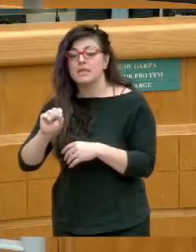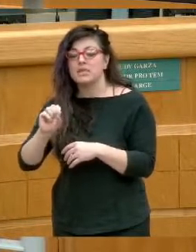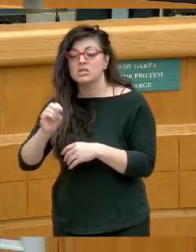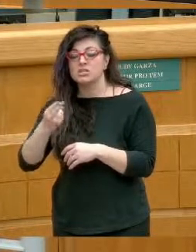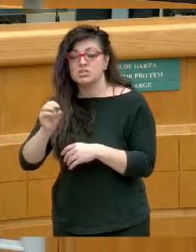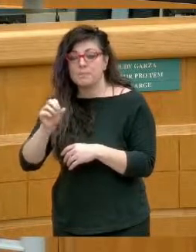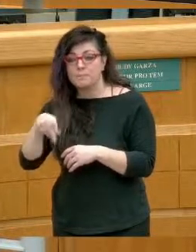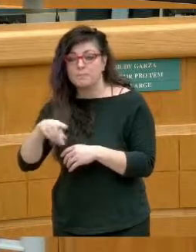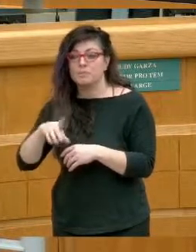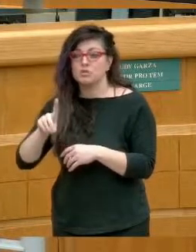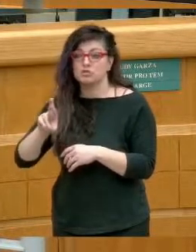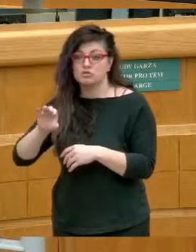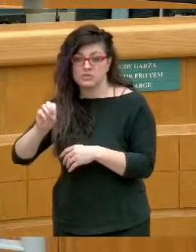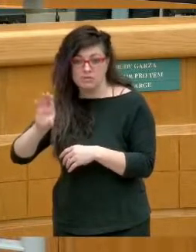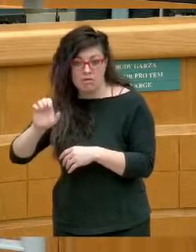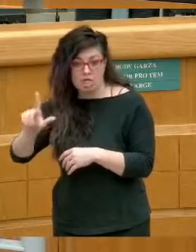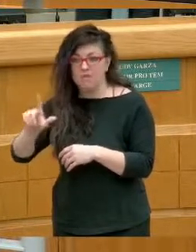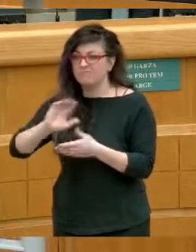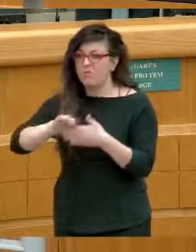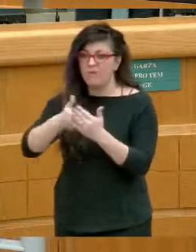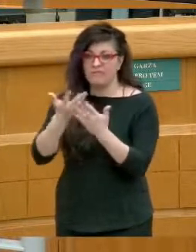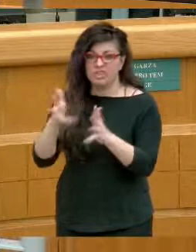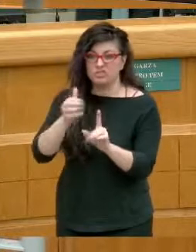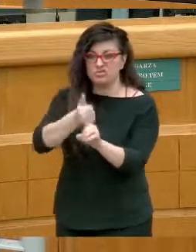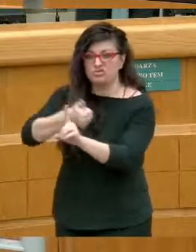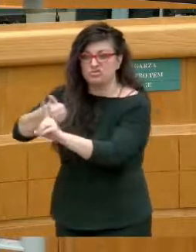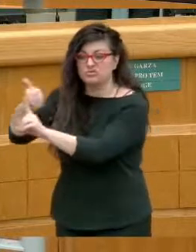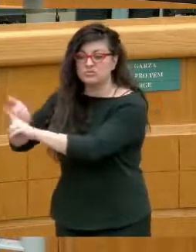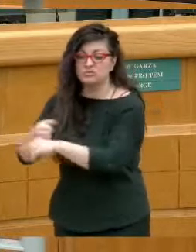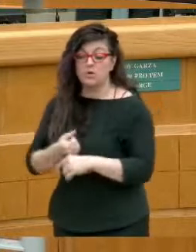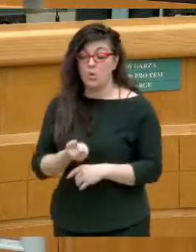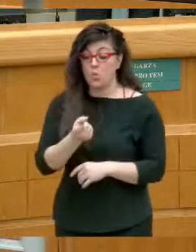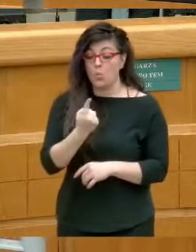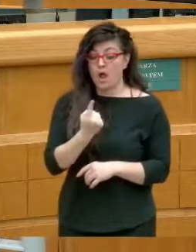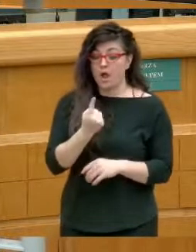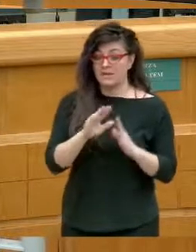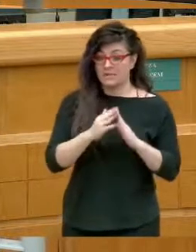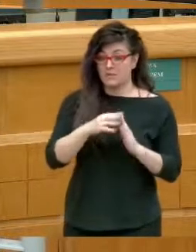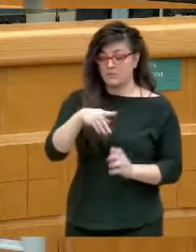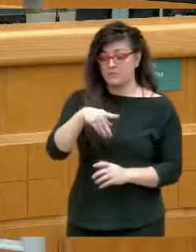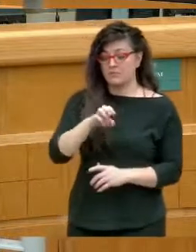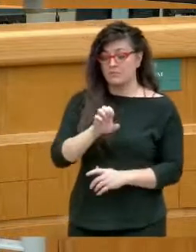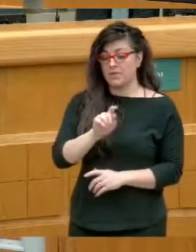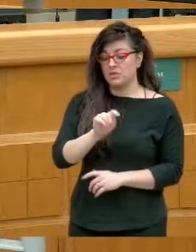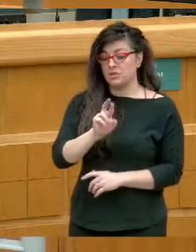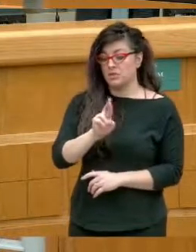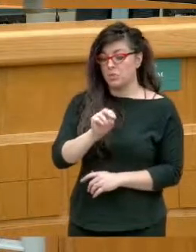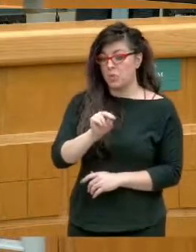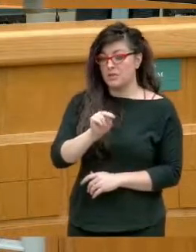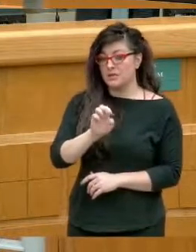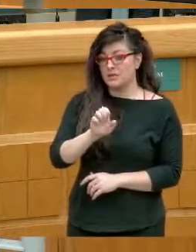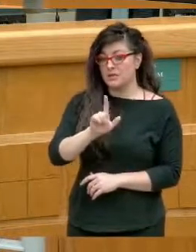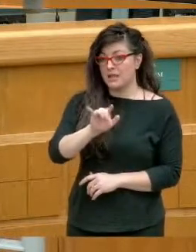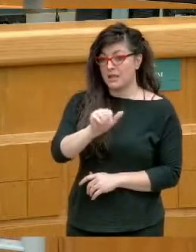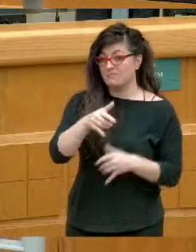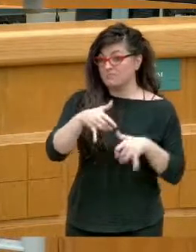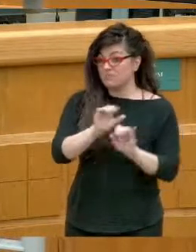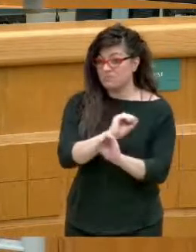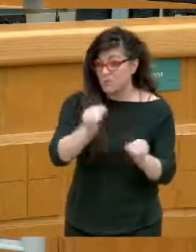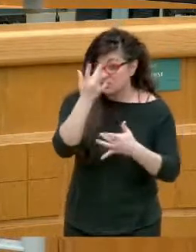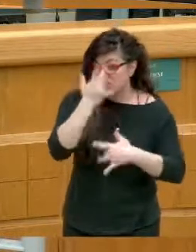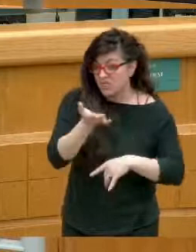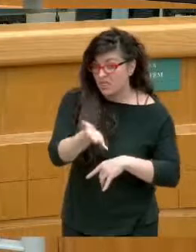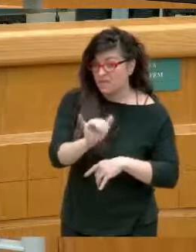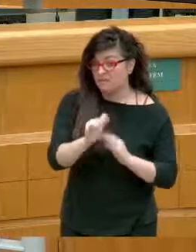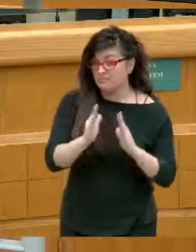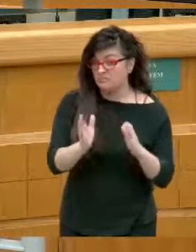cases. The only place in Nueces County is Petronalia. They still have 0. So, okay, now we're going to look at